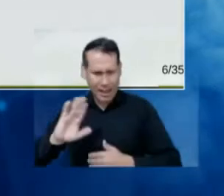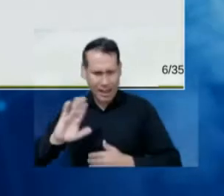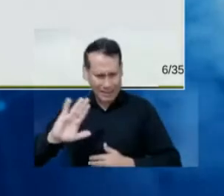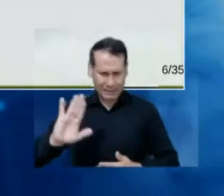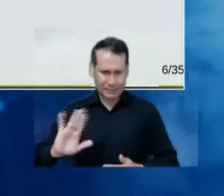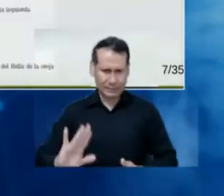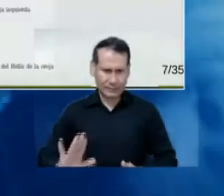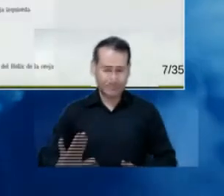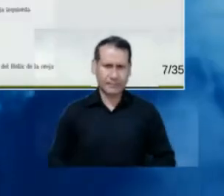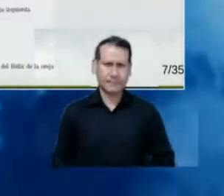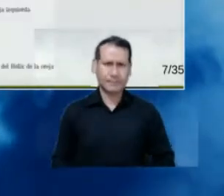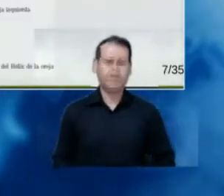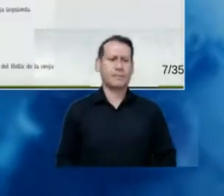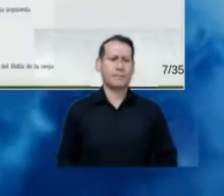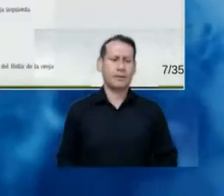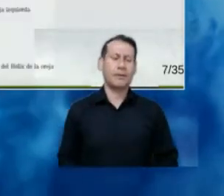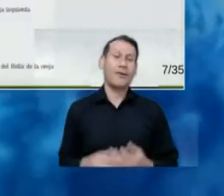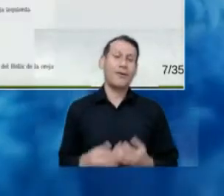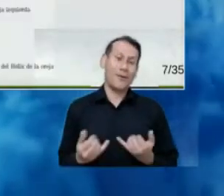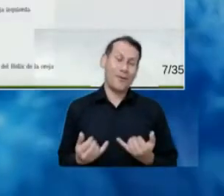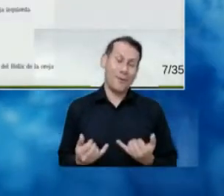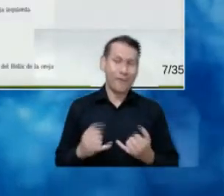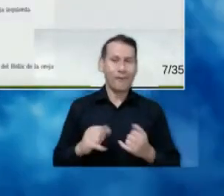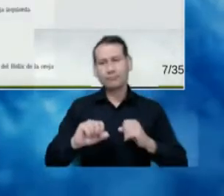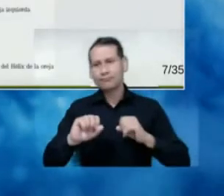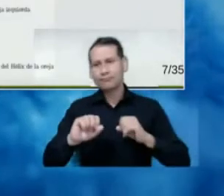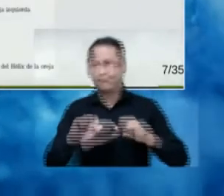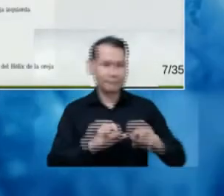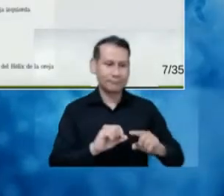we're going to present partially here today.